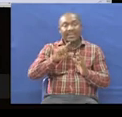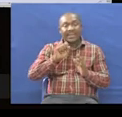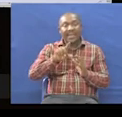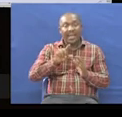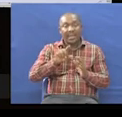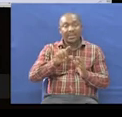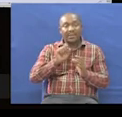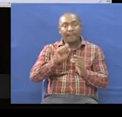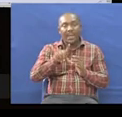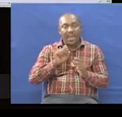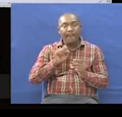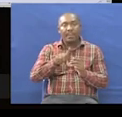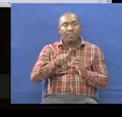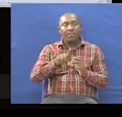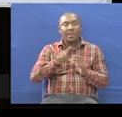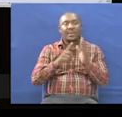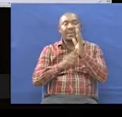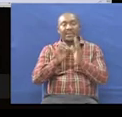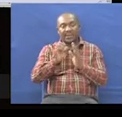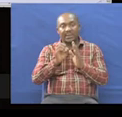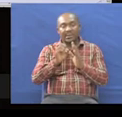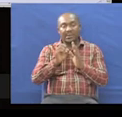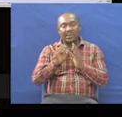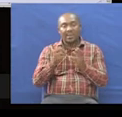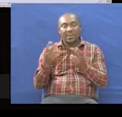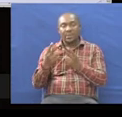seconds in a minute.